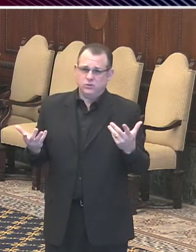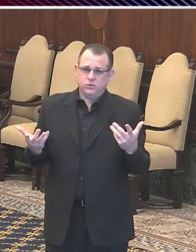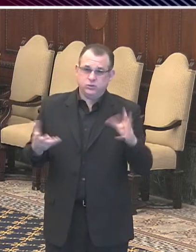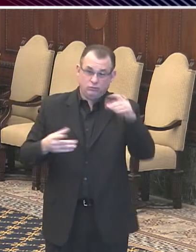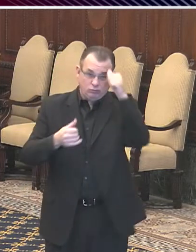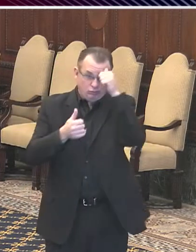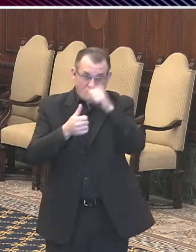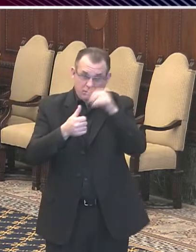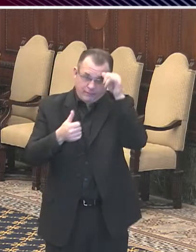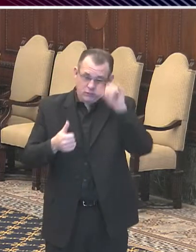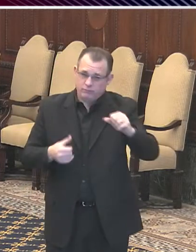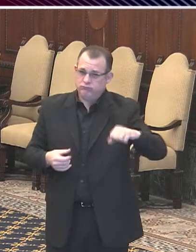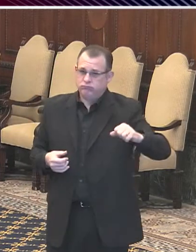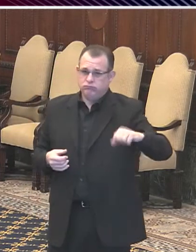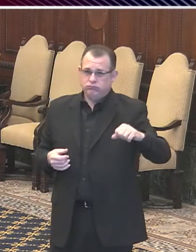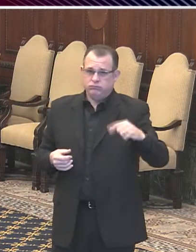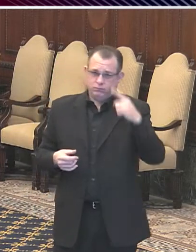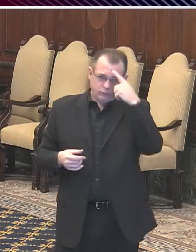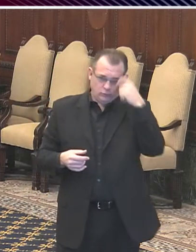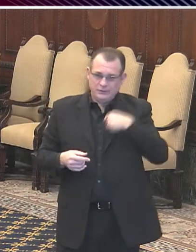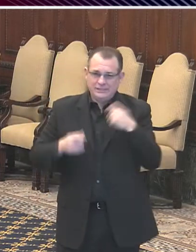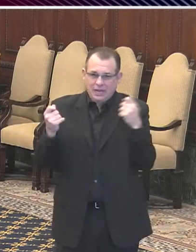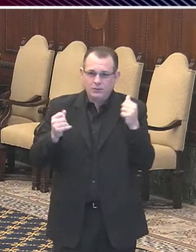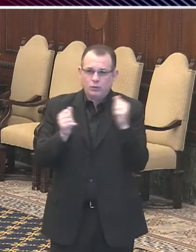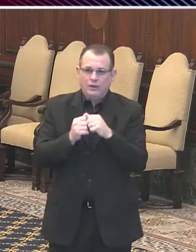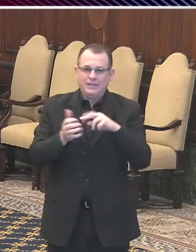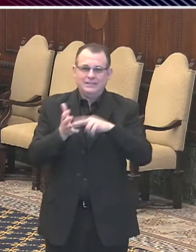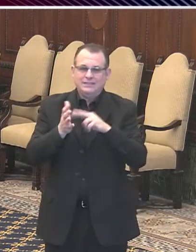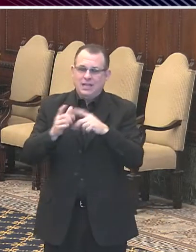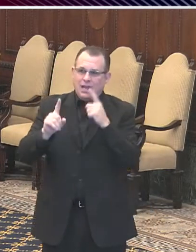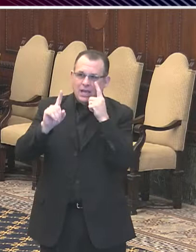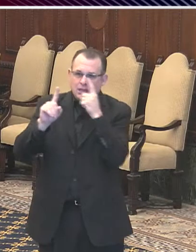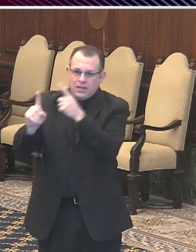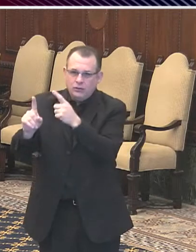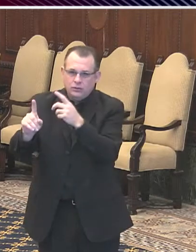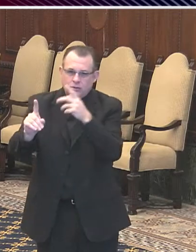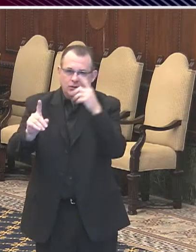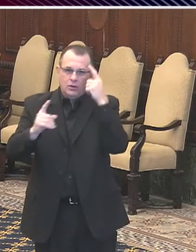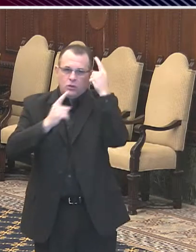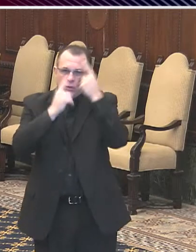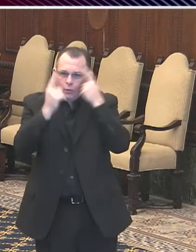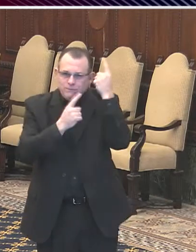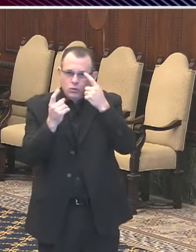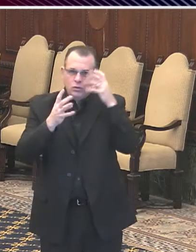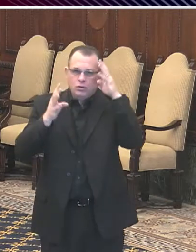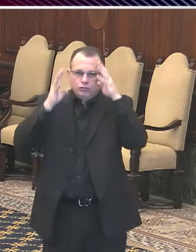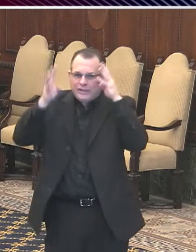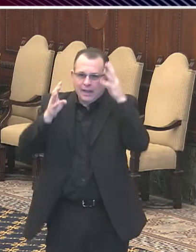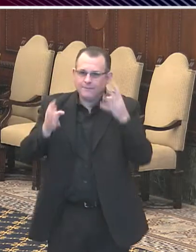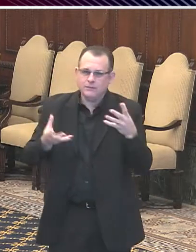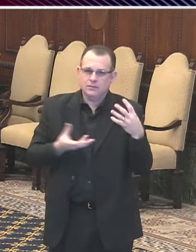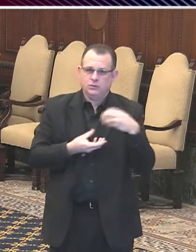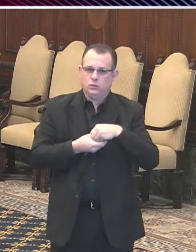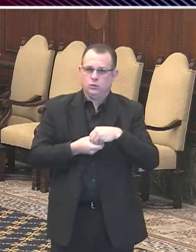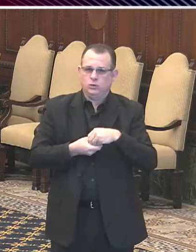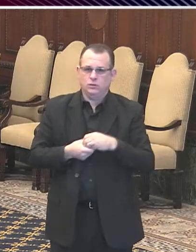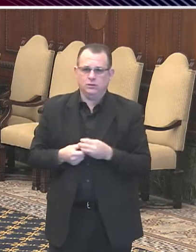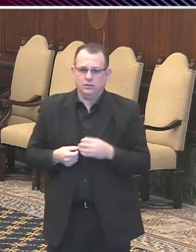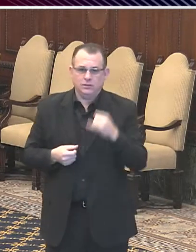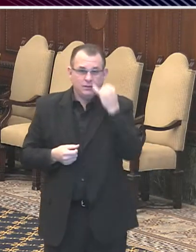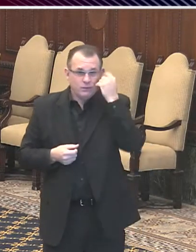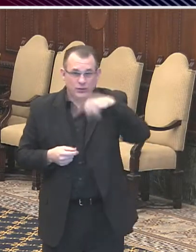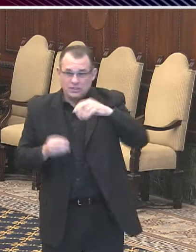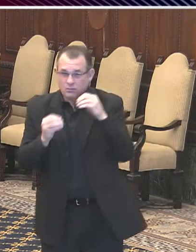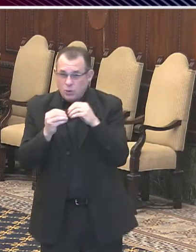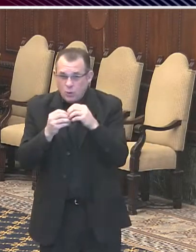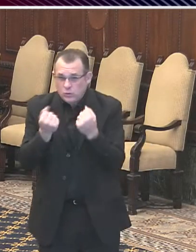we celebrated with intention, thoughtfully, and creatively. If you need more support,